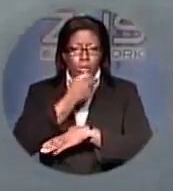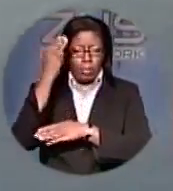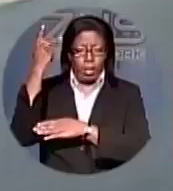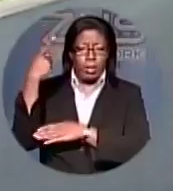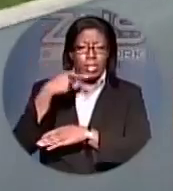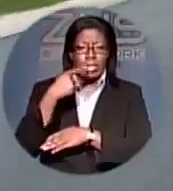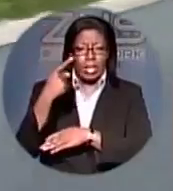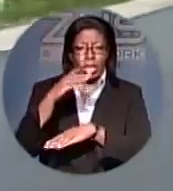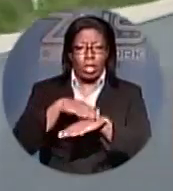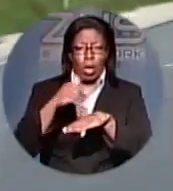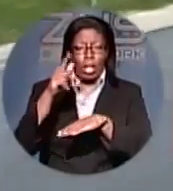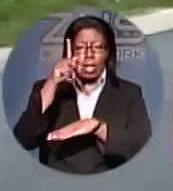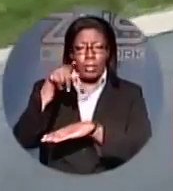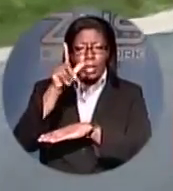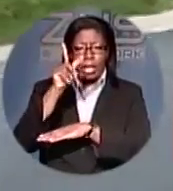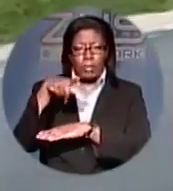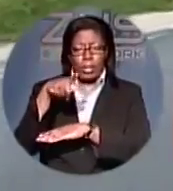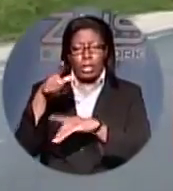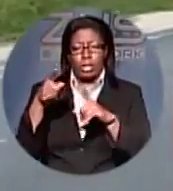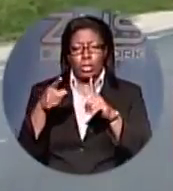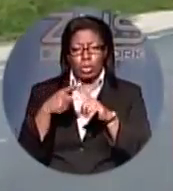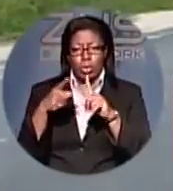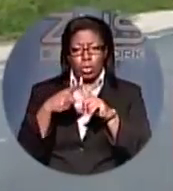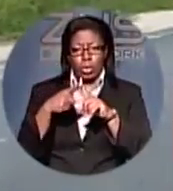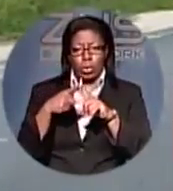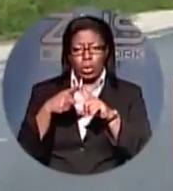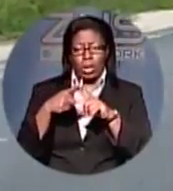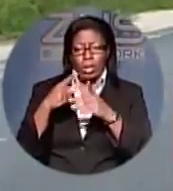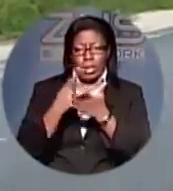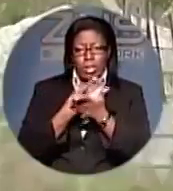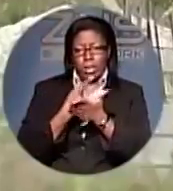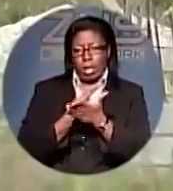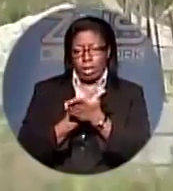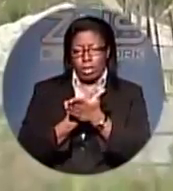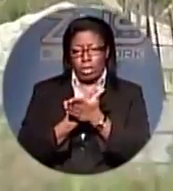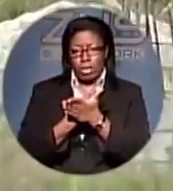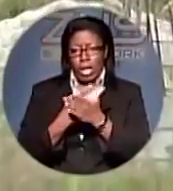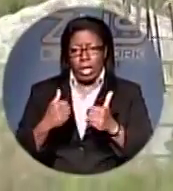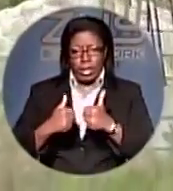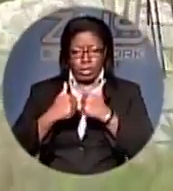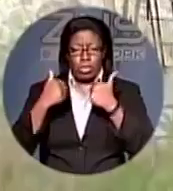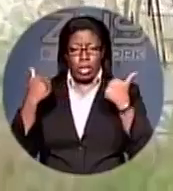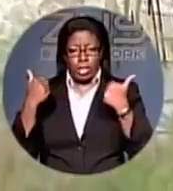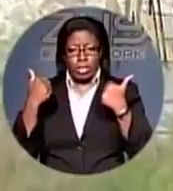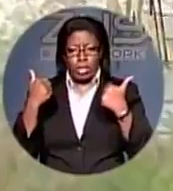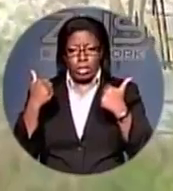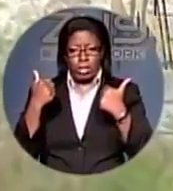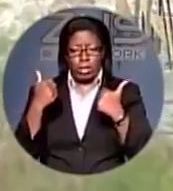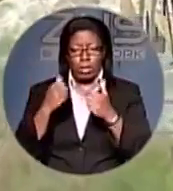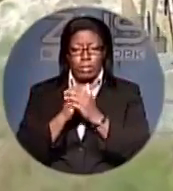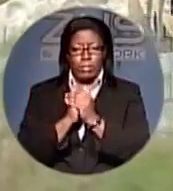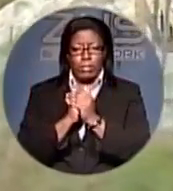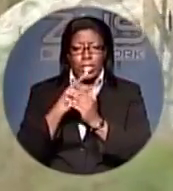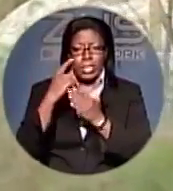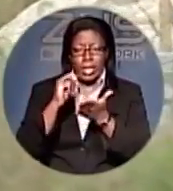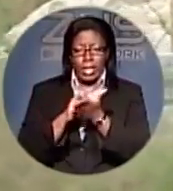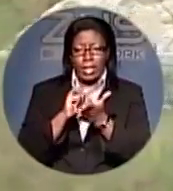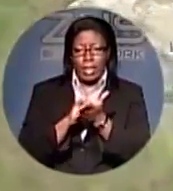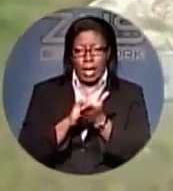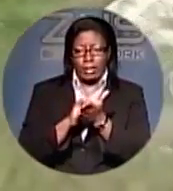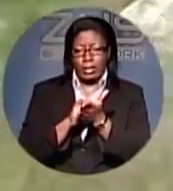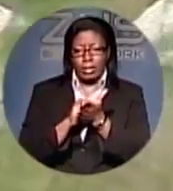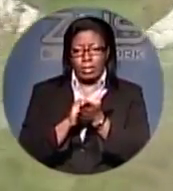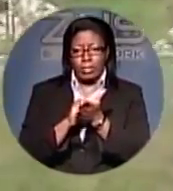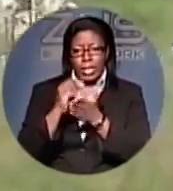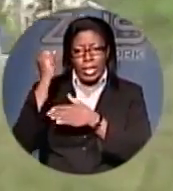the PLP's plan to address challenges in the housing sector as just another political ploy. The country's leader revealed what